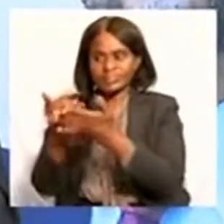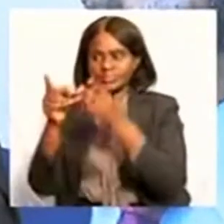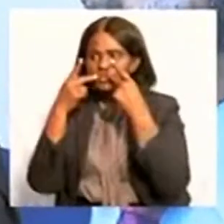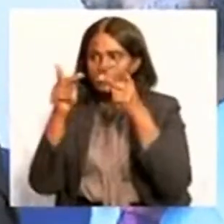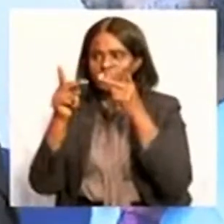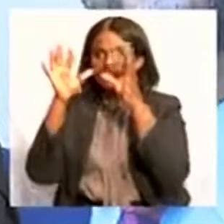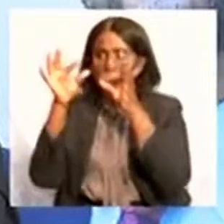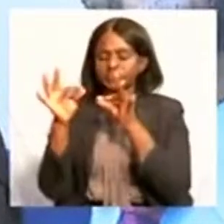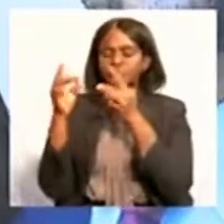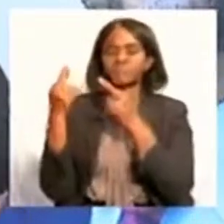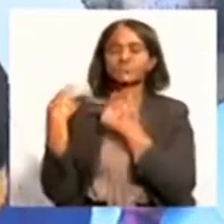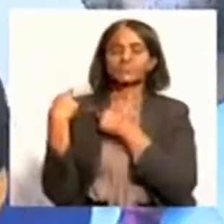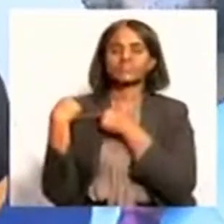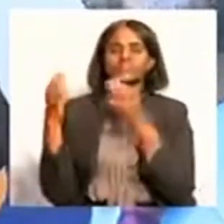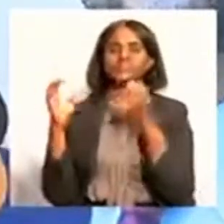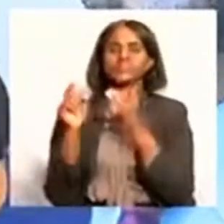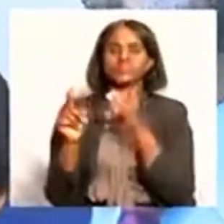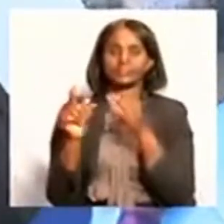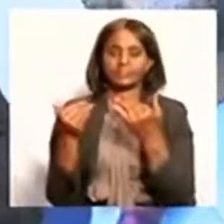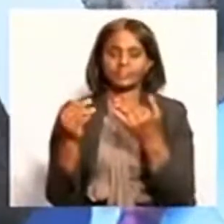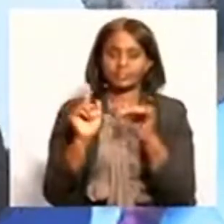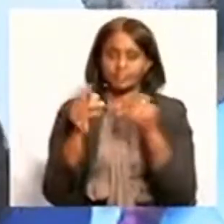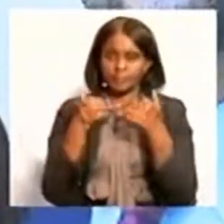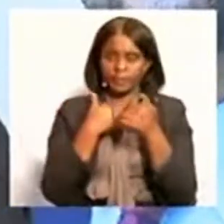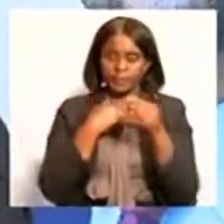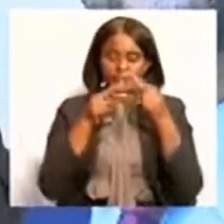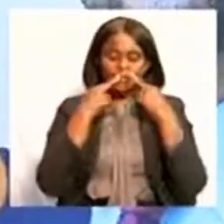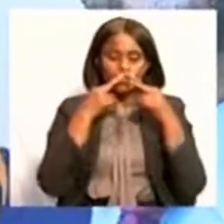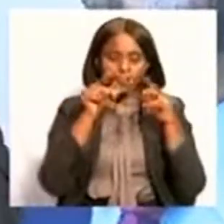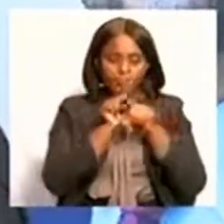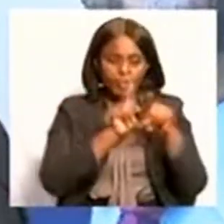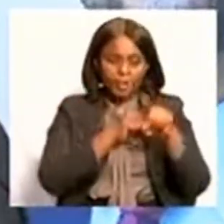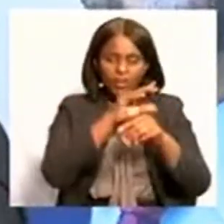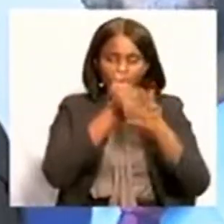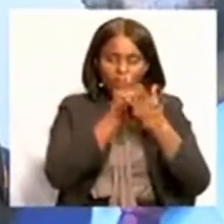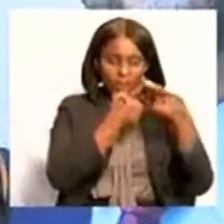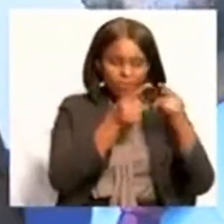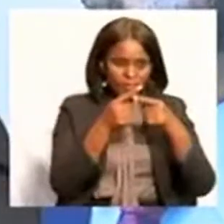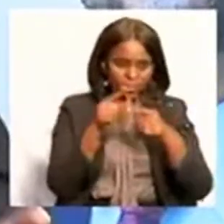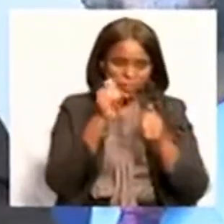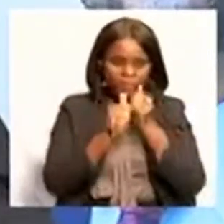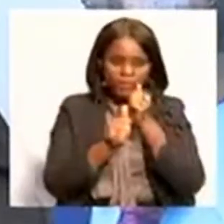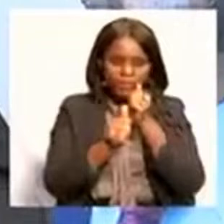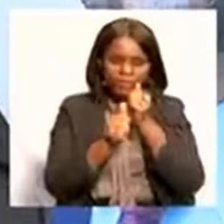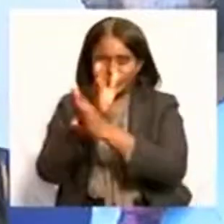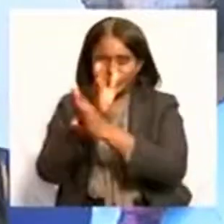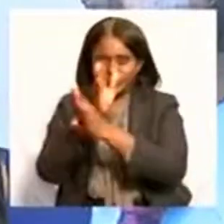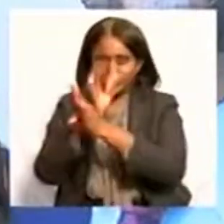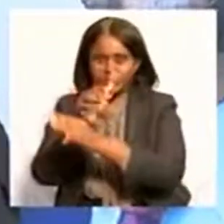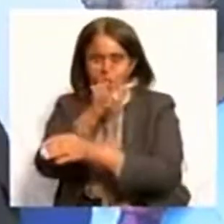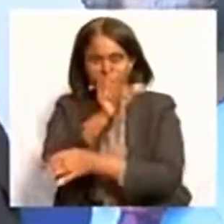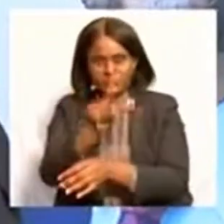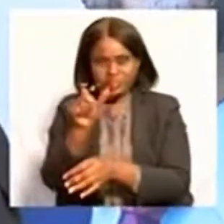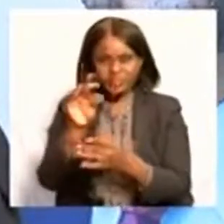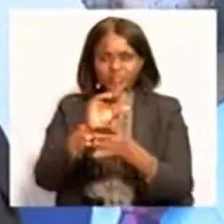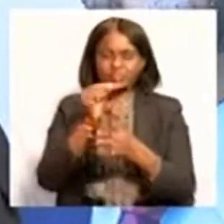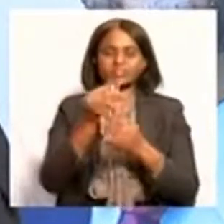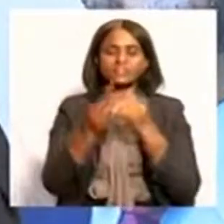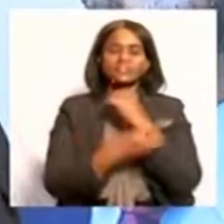Committee. So where there are findings, adverse findings, that relate to individual ministries or